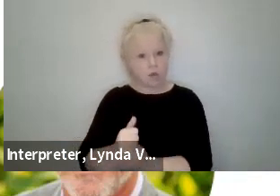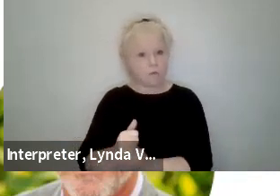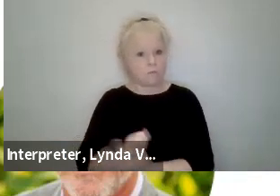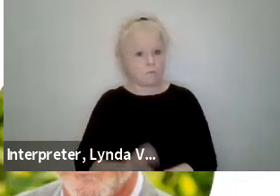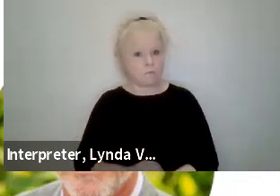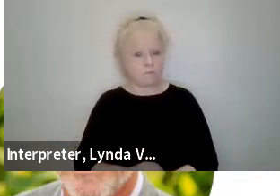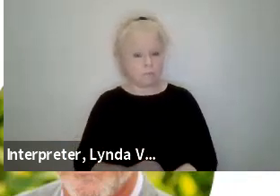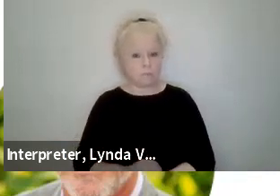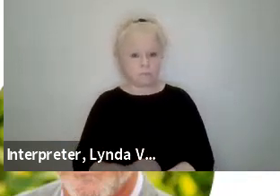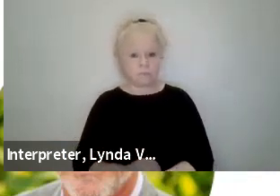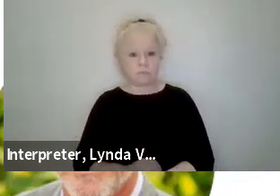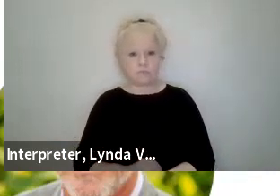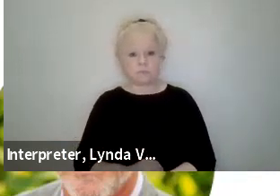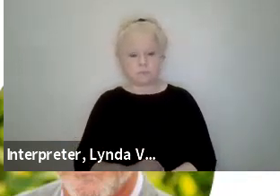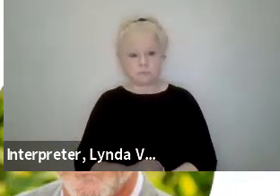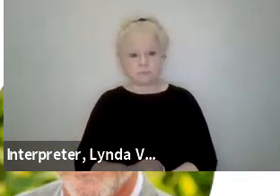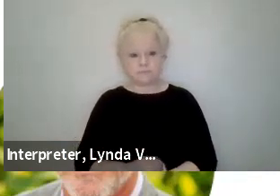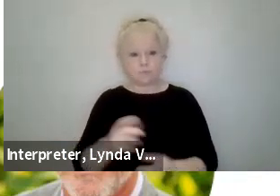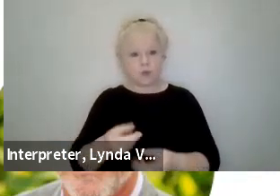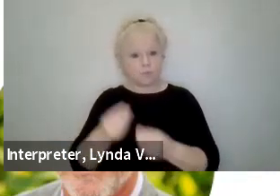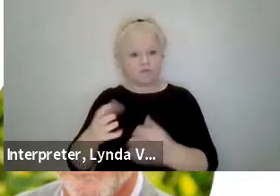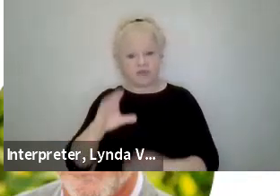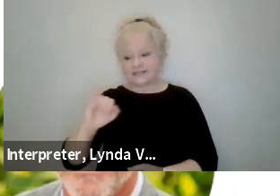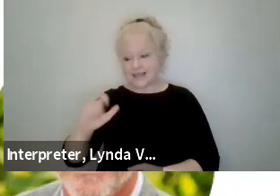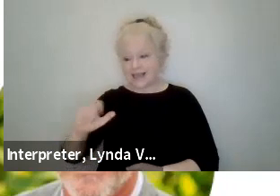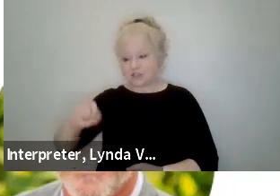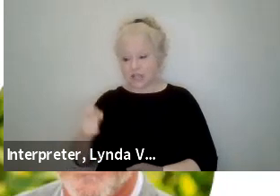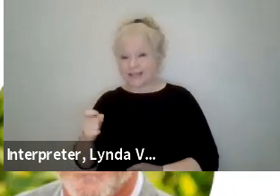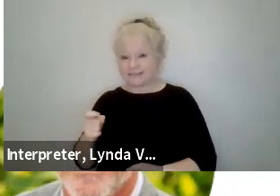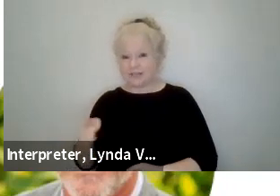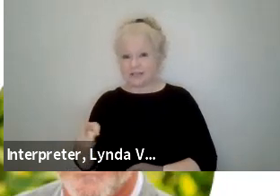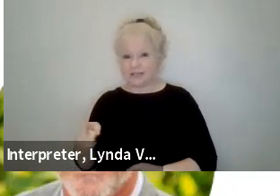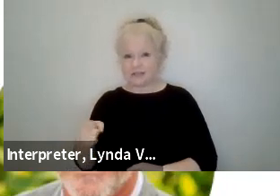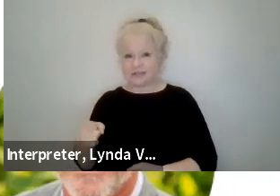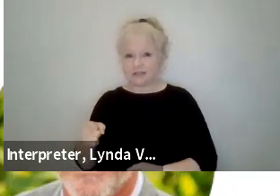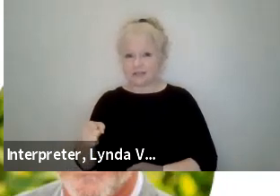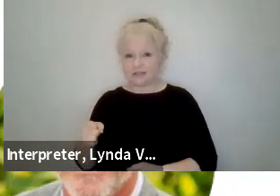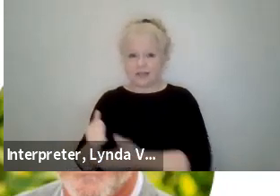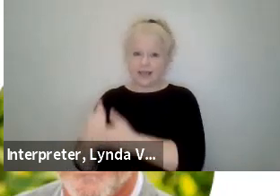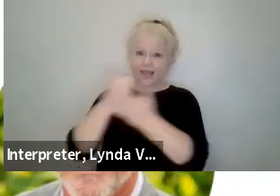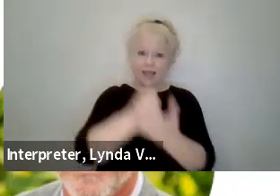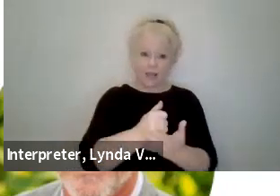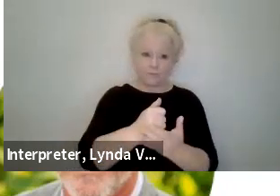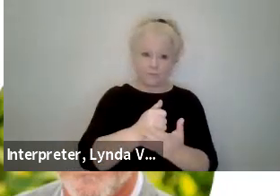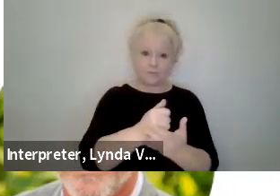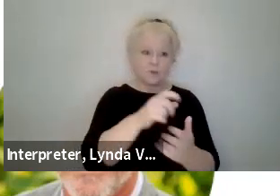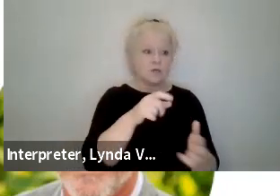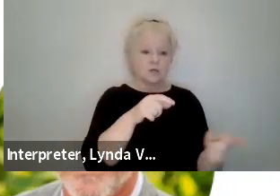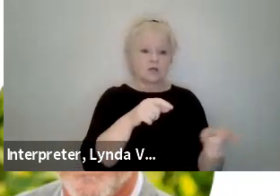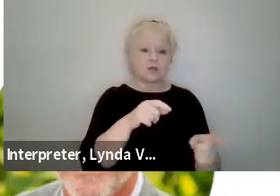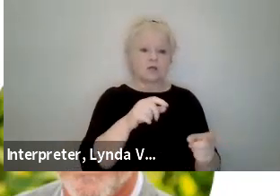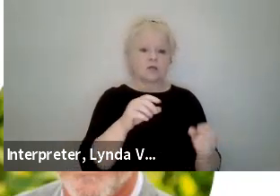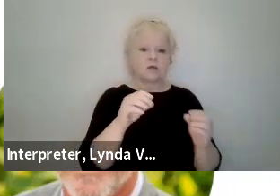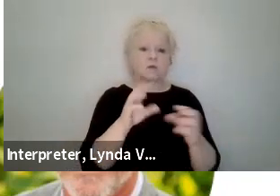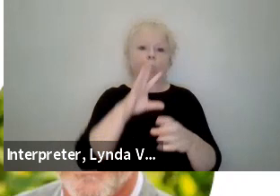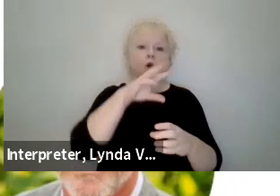then finally, we were able to provide, CIL Jackson was able to benefit them by providing a significant and